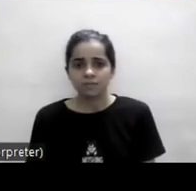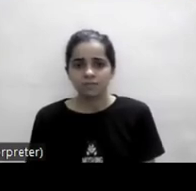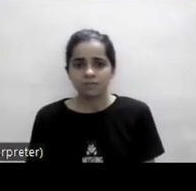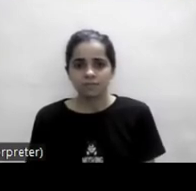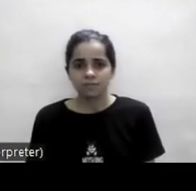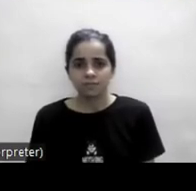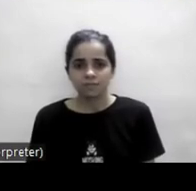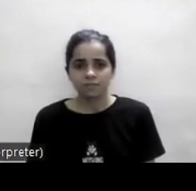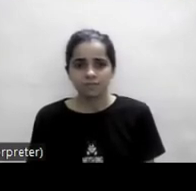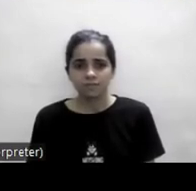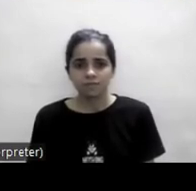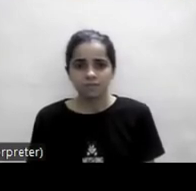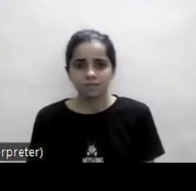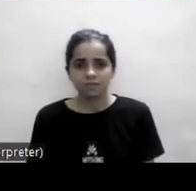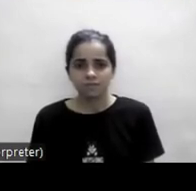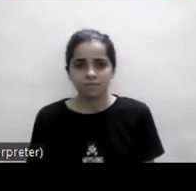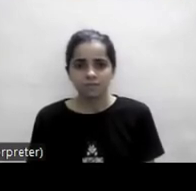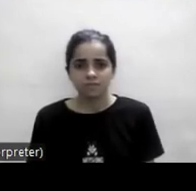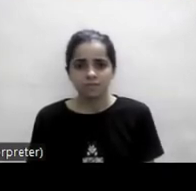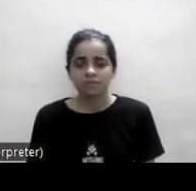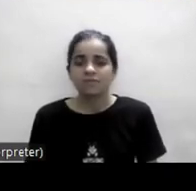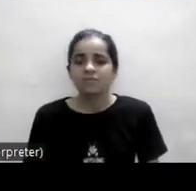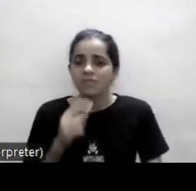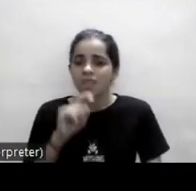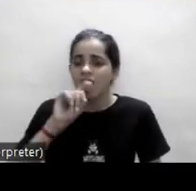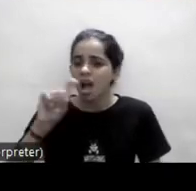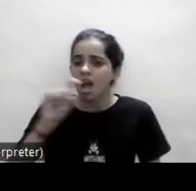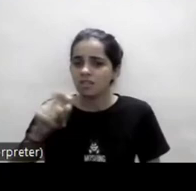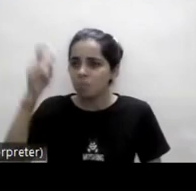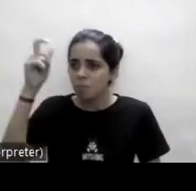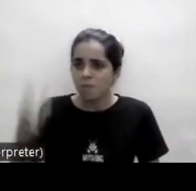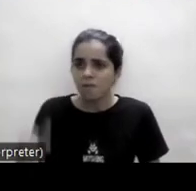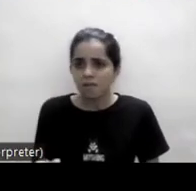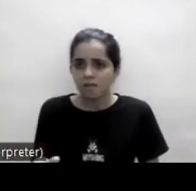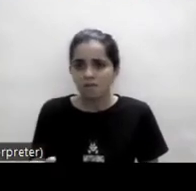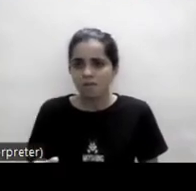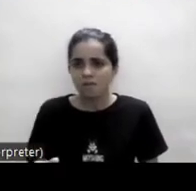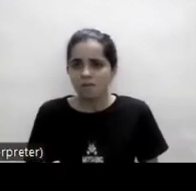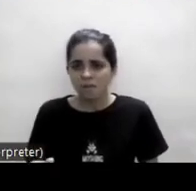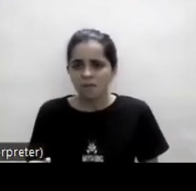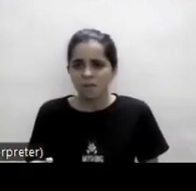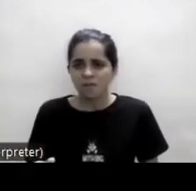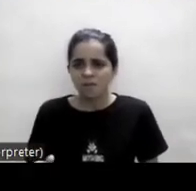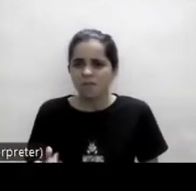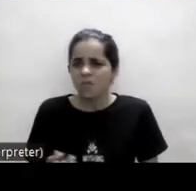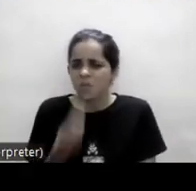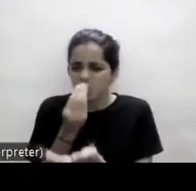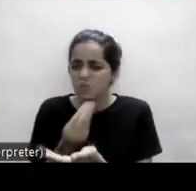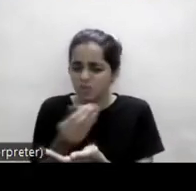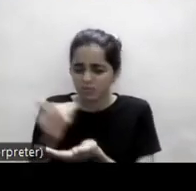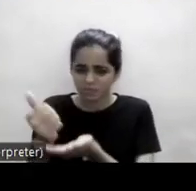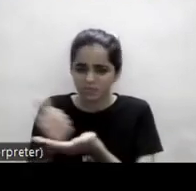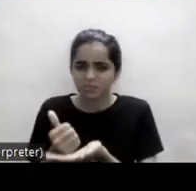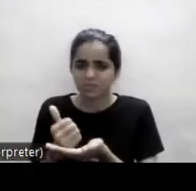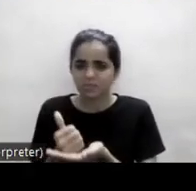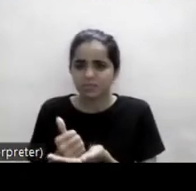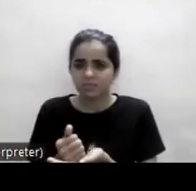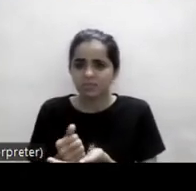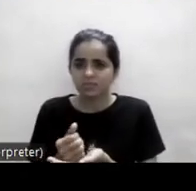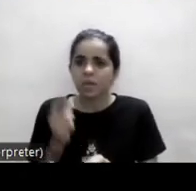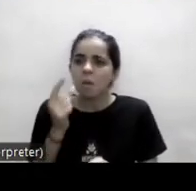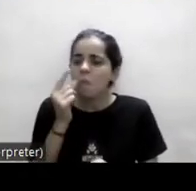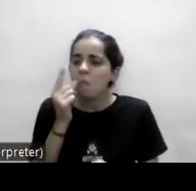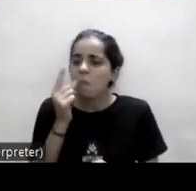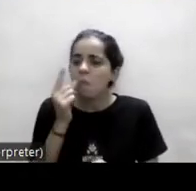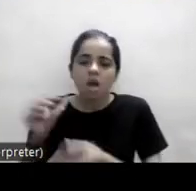Hello. So she's asking this person if, you know, he could get her some food, but he rejects